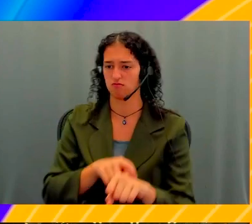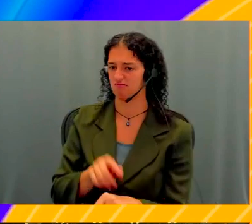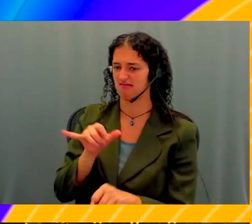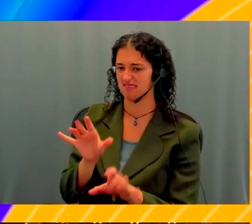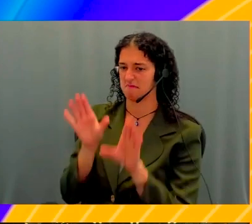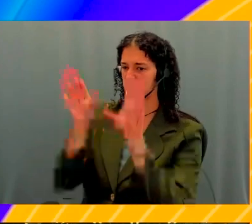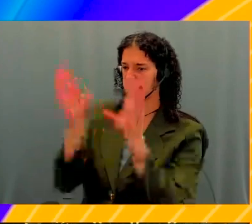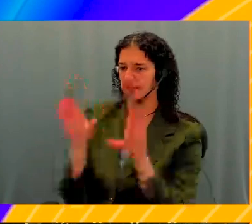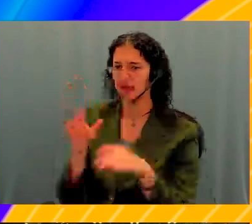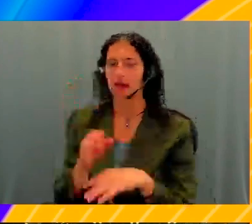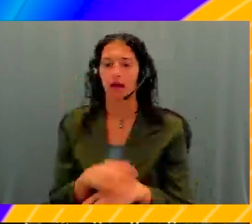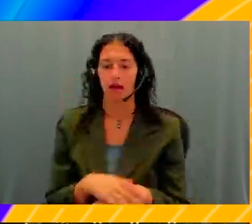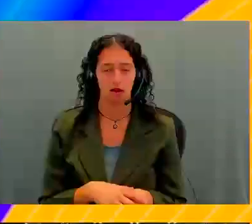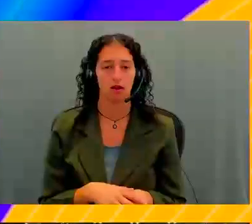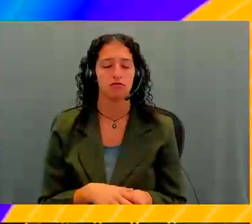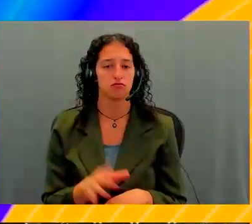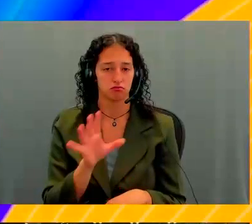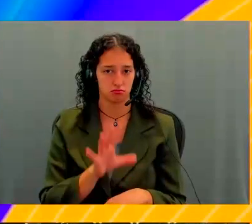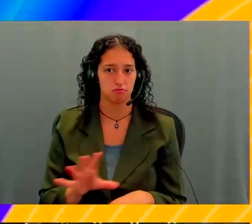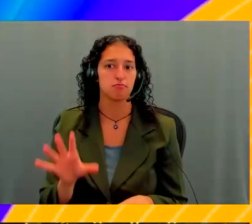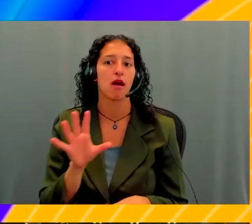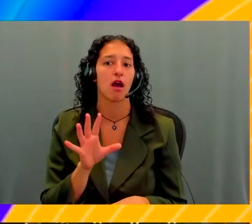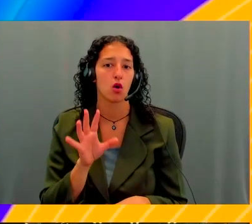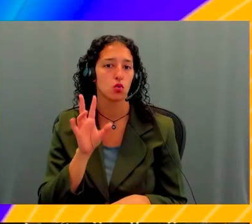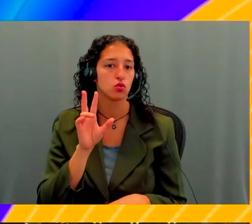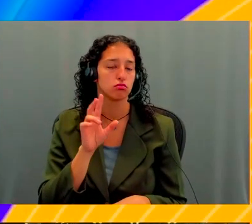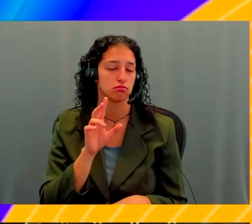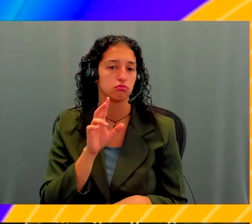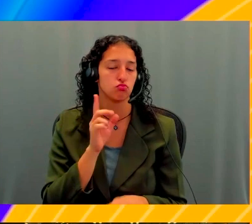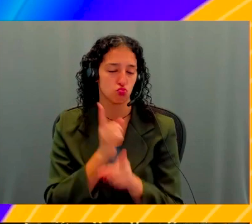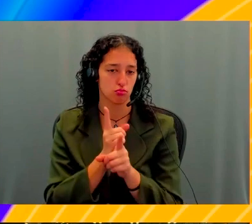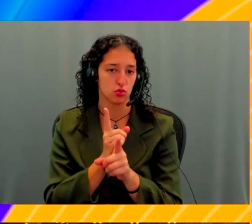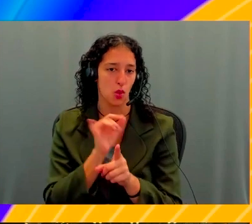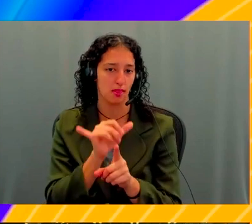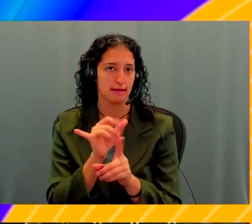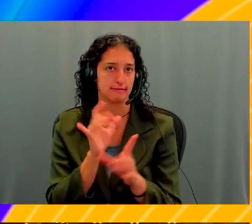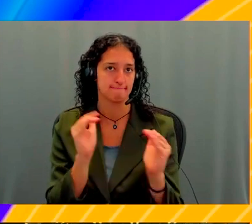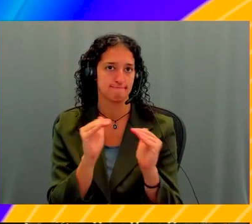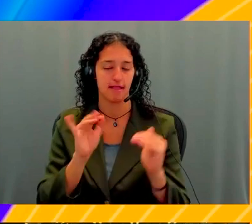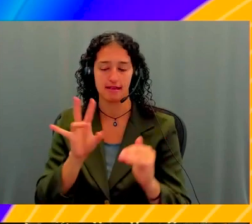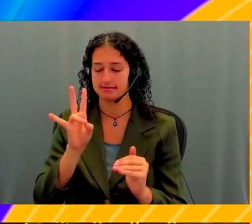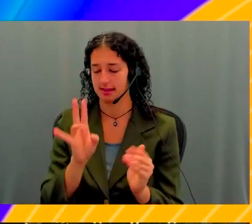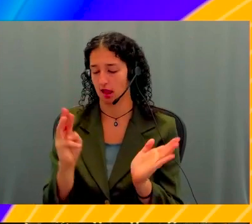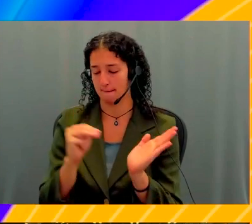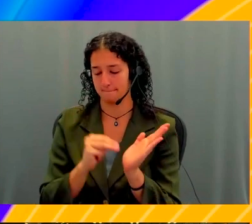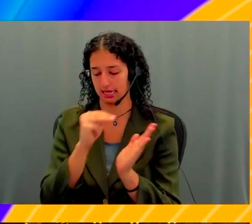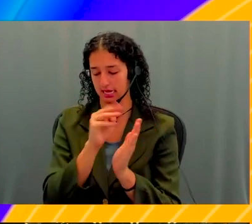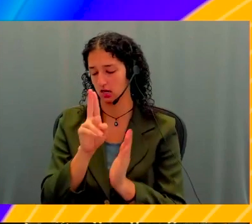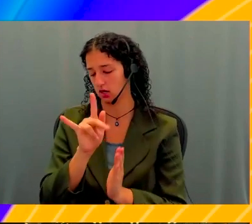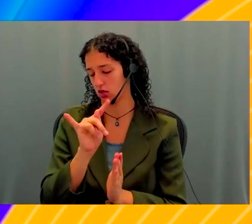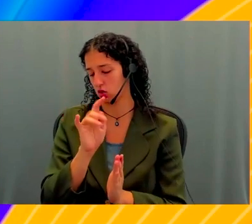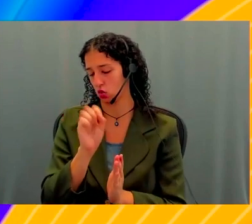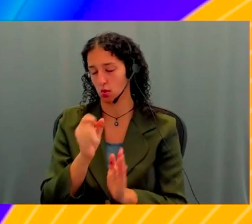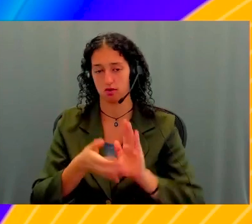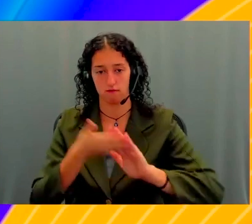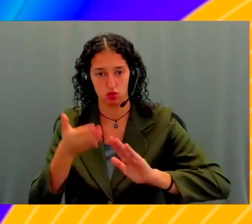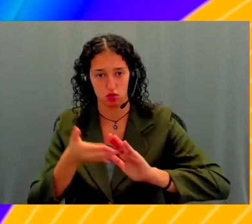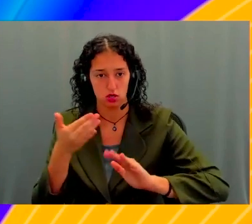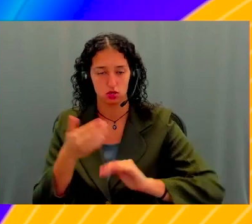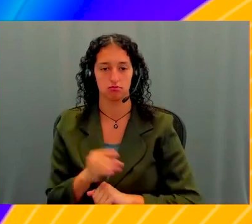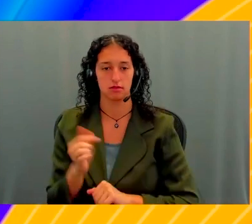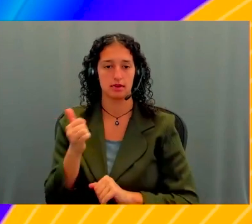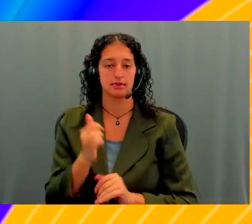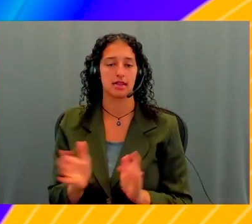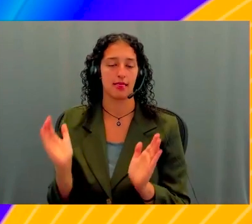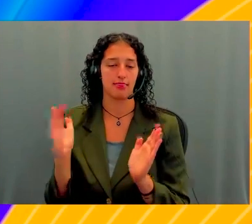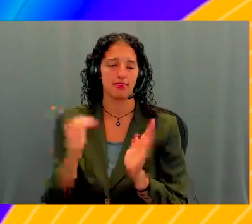500 hours of downtime. Now, this equates to 7 million units of production. That's amazing. 10,000 lives of patients out there.